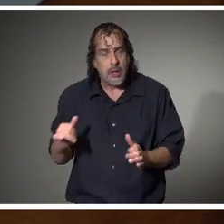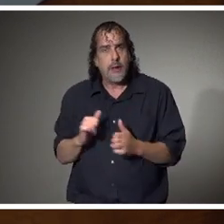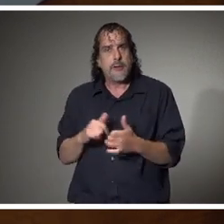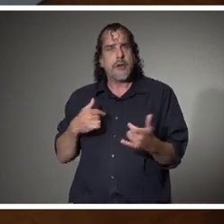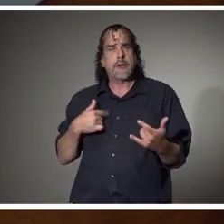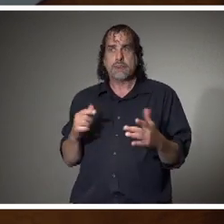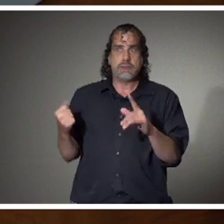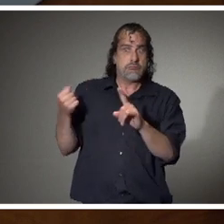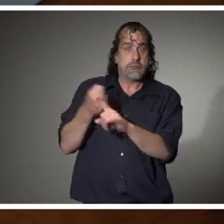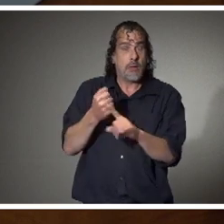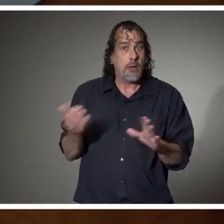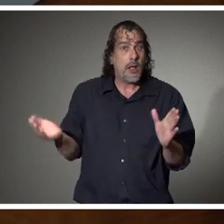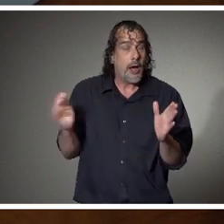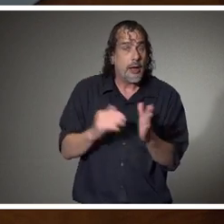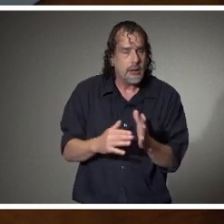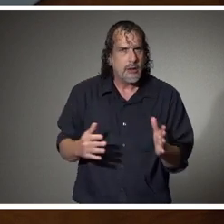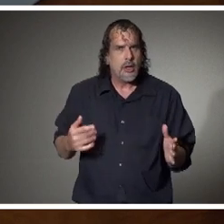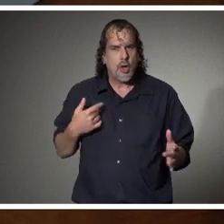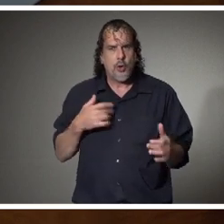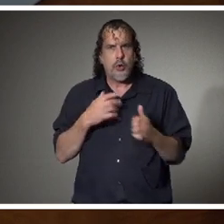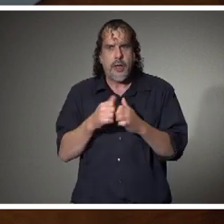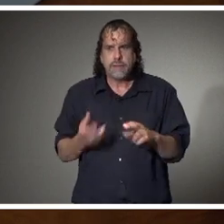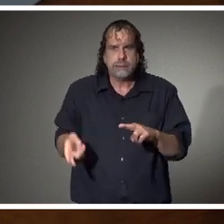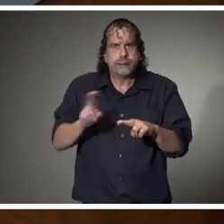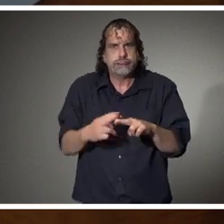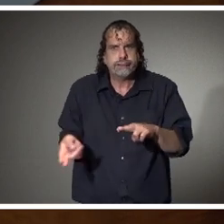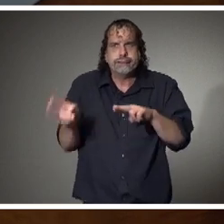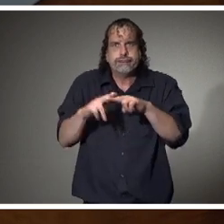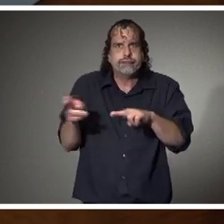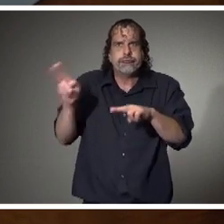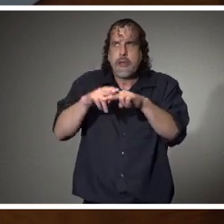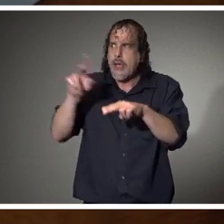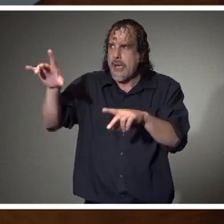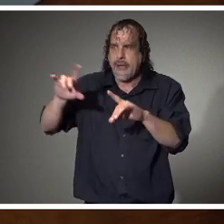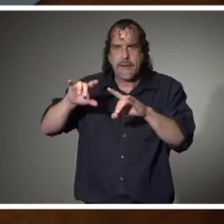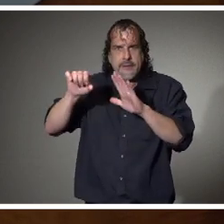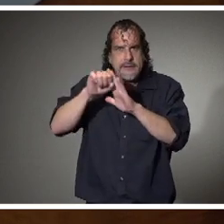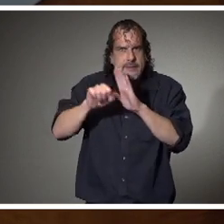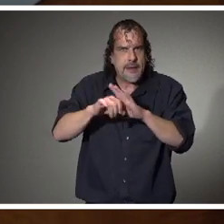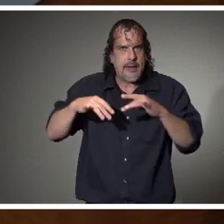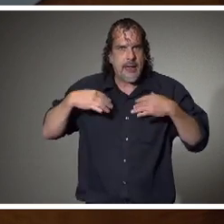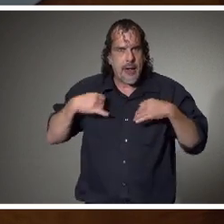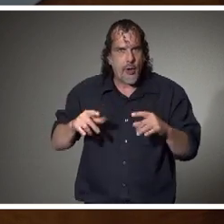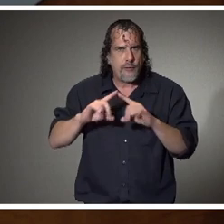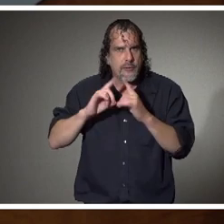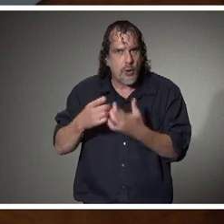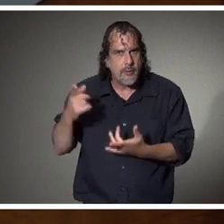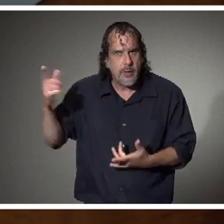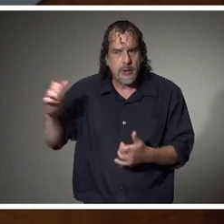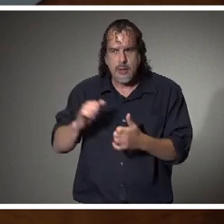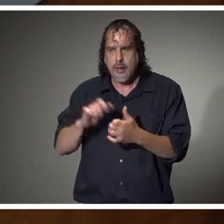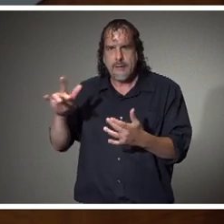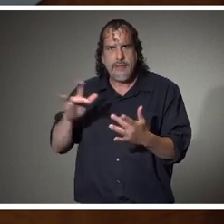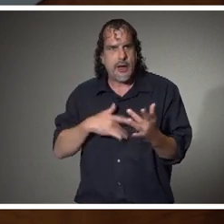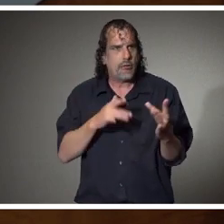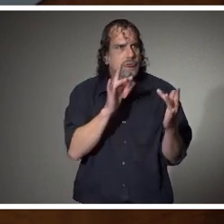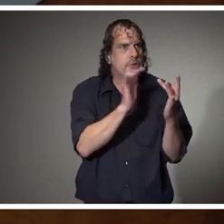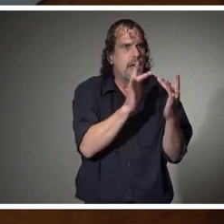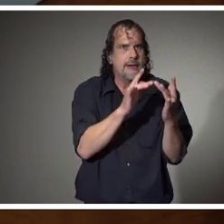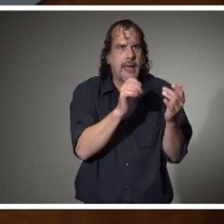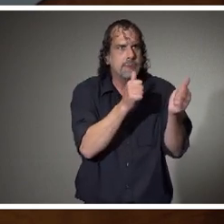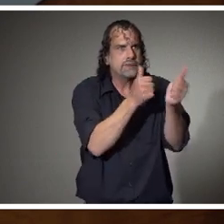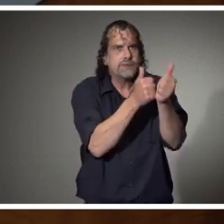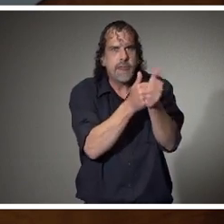have continue to build capacity, for instance, at the state health department, where we can continue to build their contact tracing teams, et